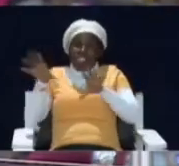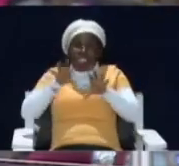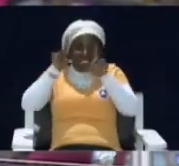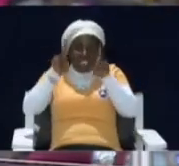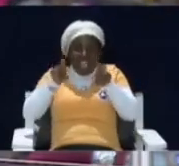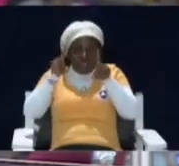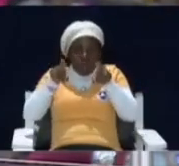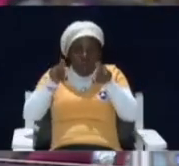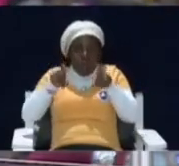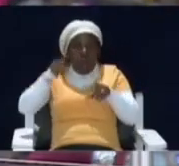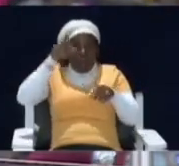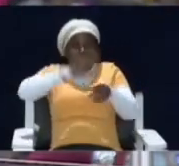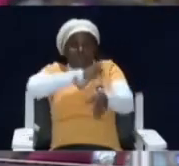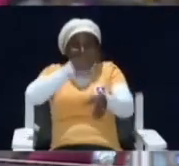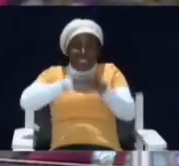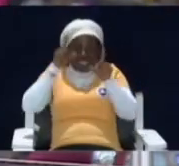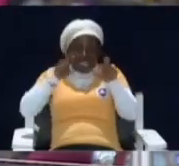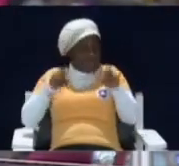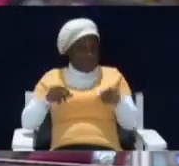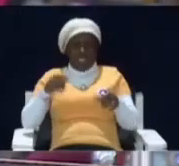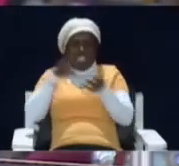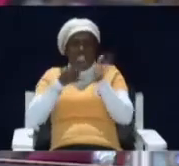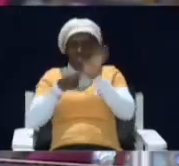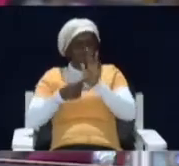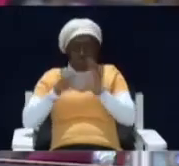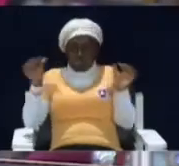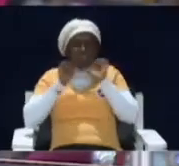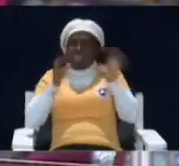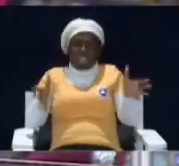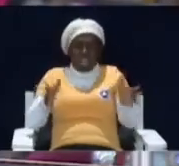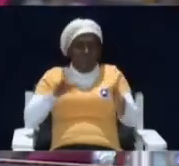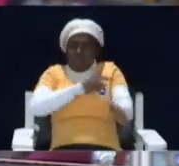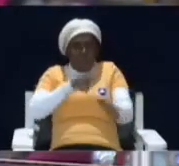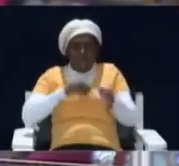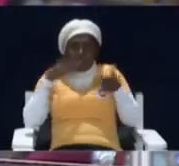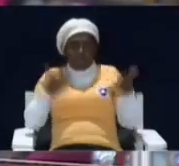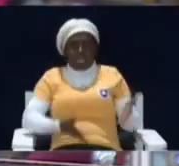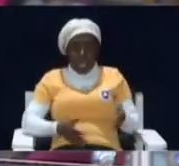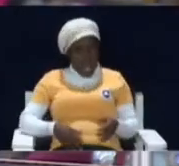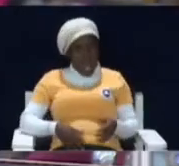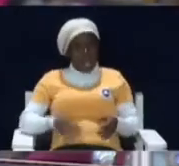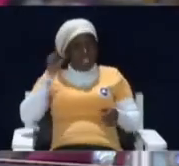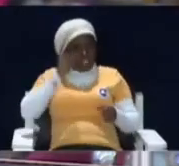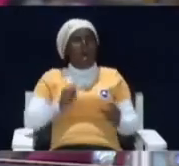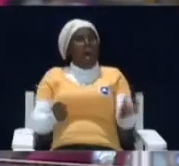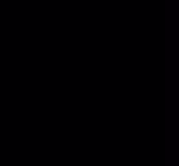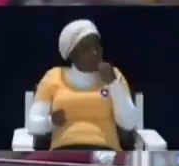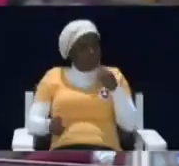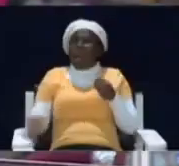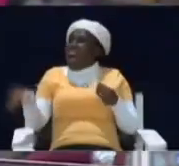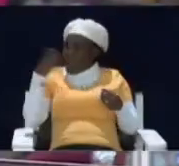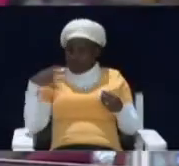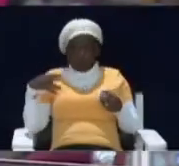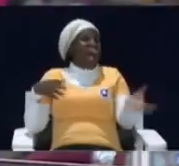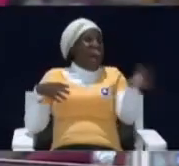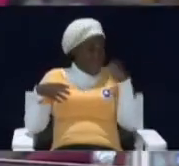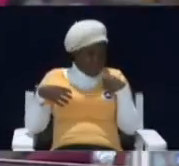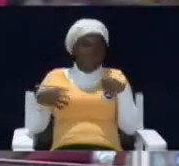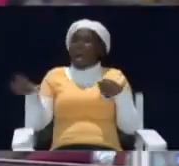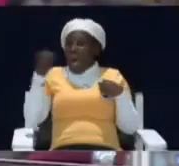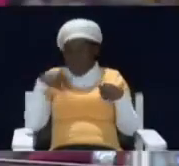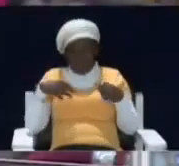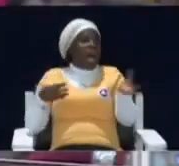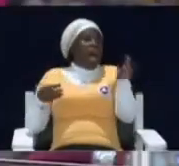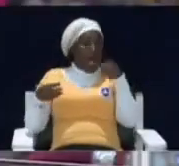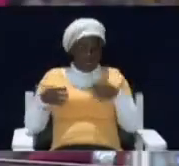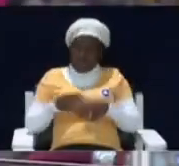was jumping up and down. But one thing she never stopped doing, she catered for the children of her